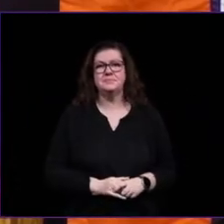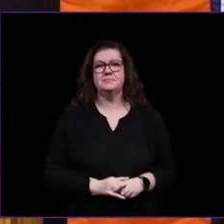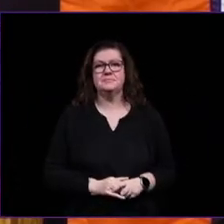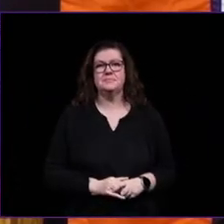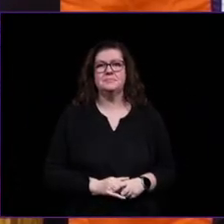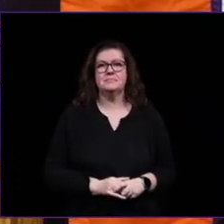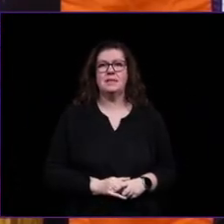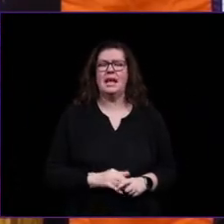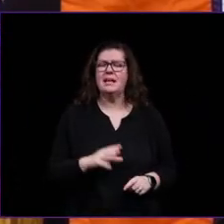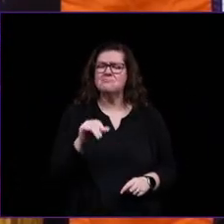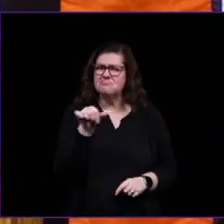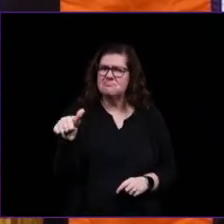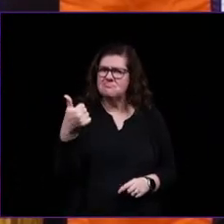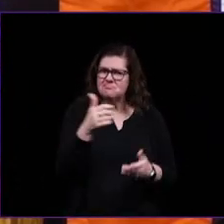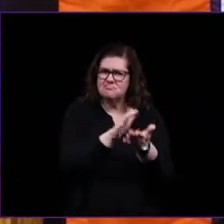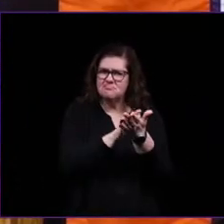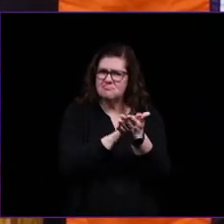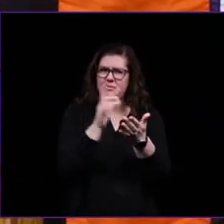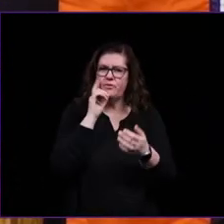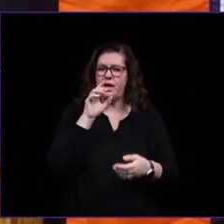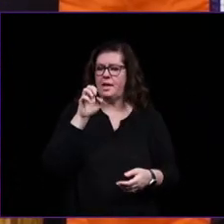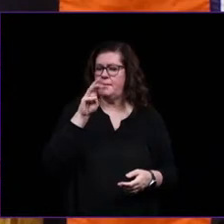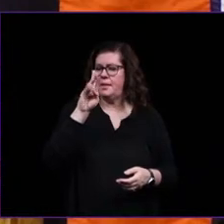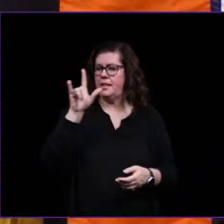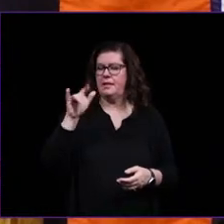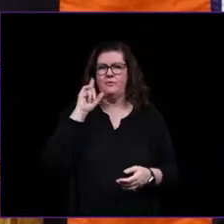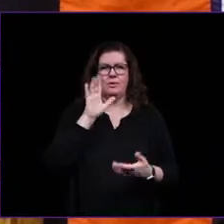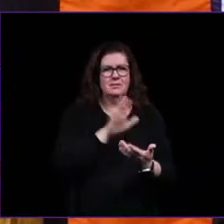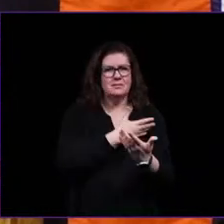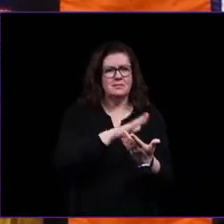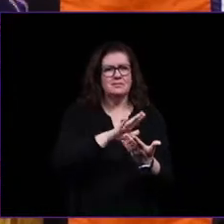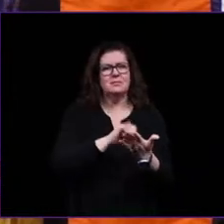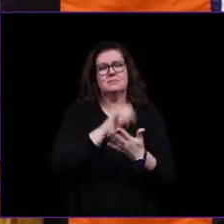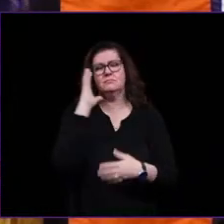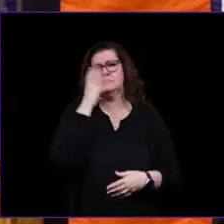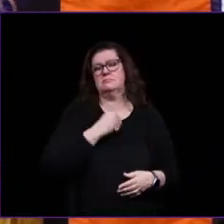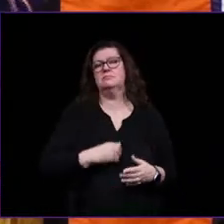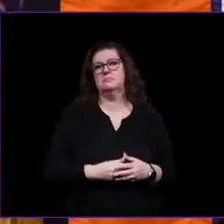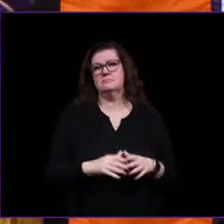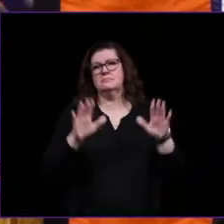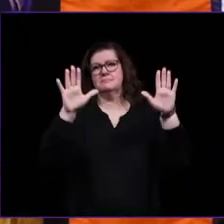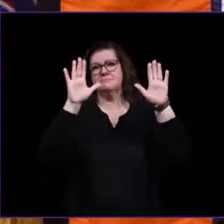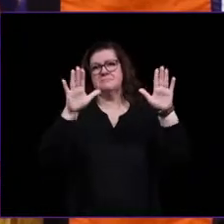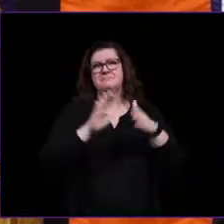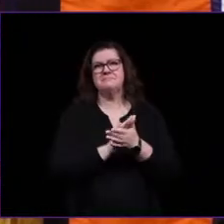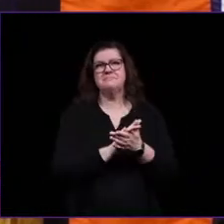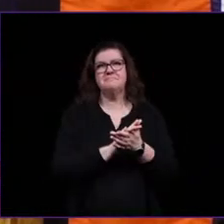And how about another round of applause for Emily for singing the national anthem? That was amazing.